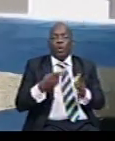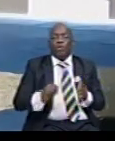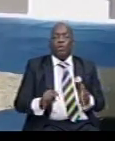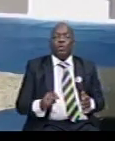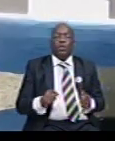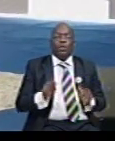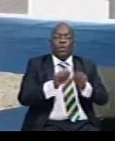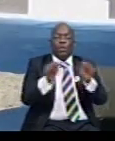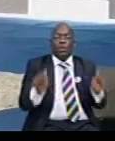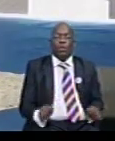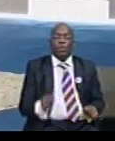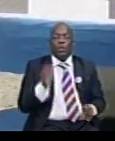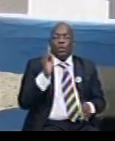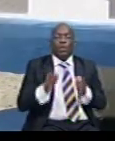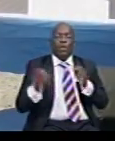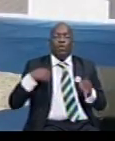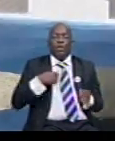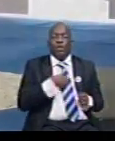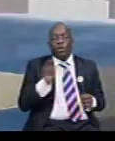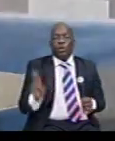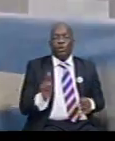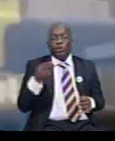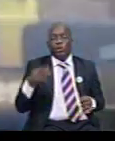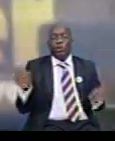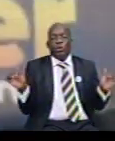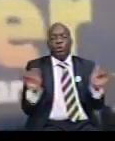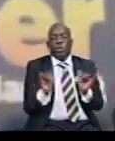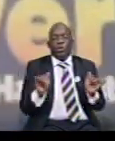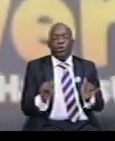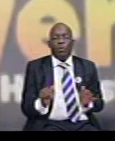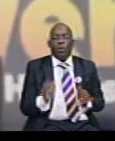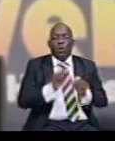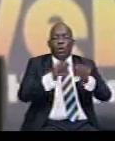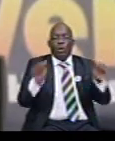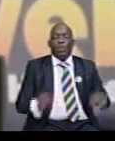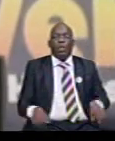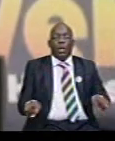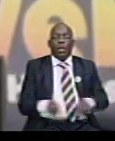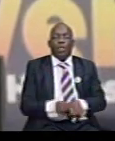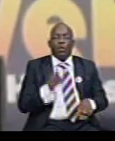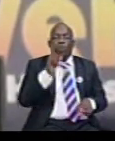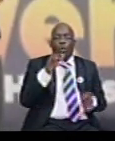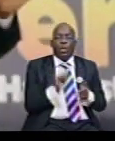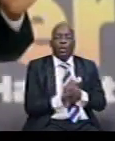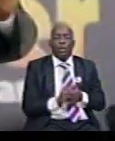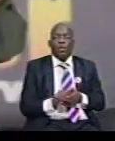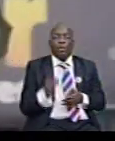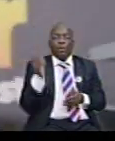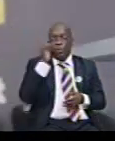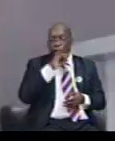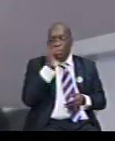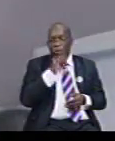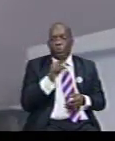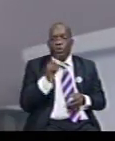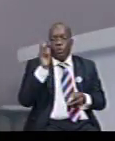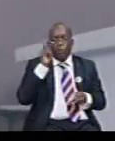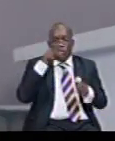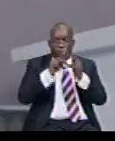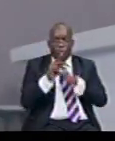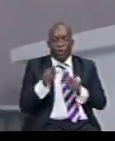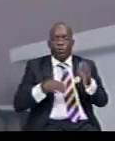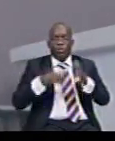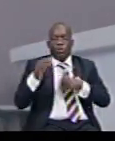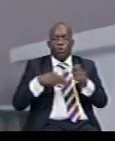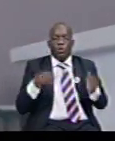the same altar as the false prophets built, the same methods,